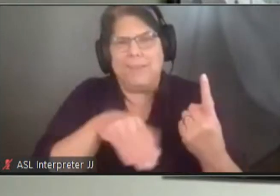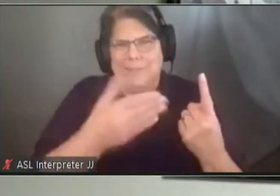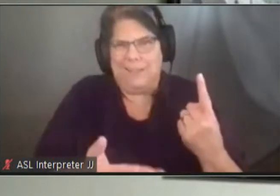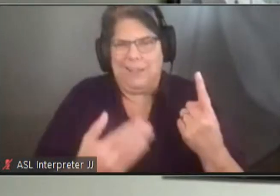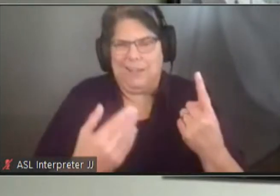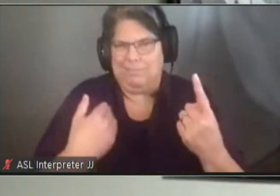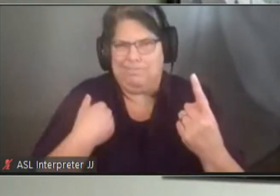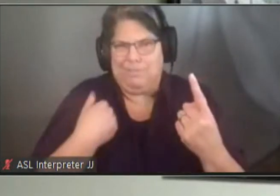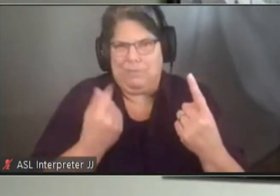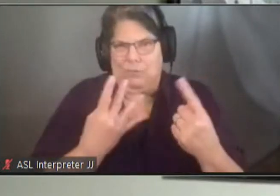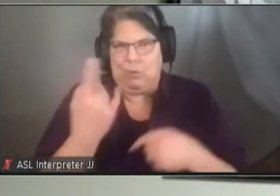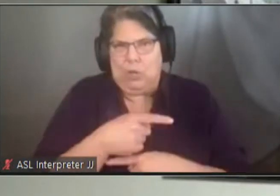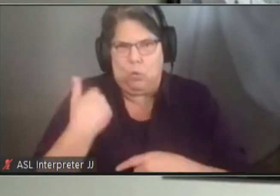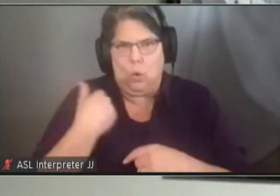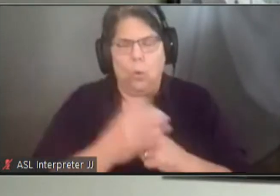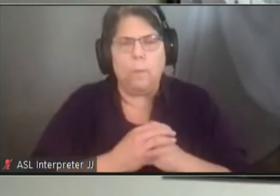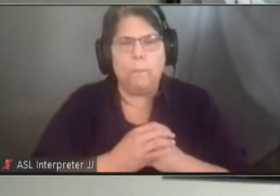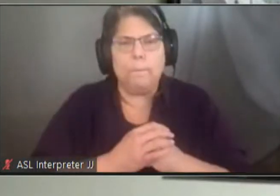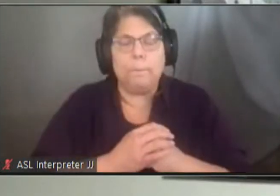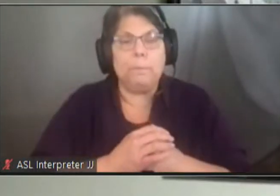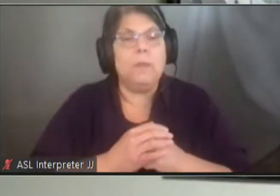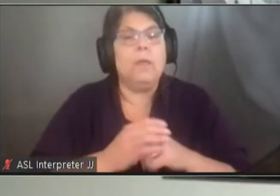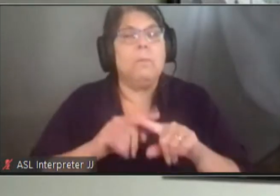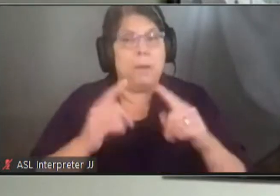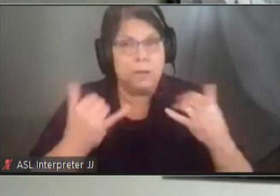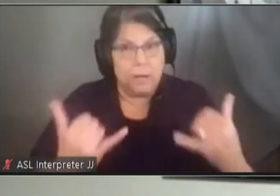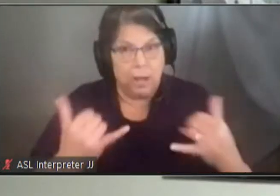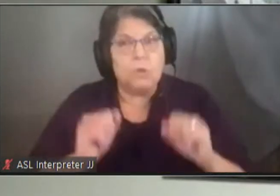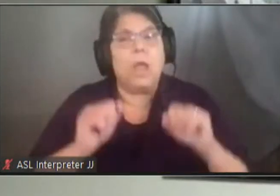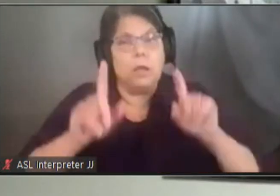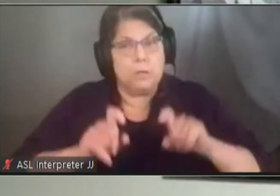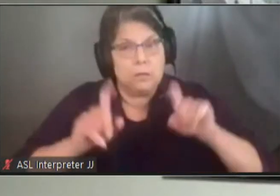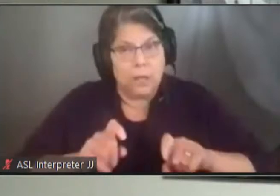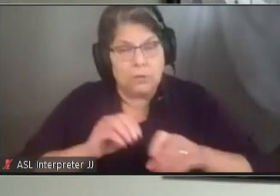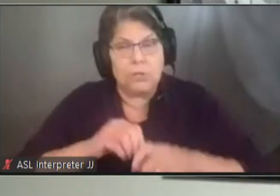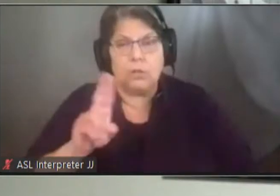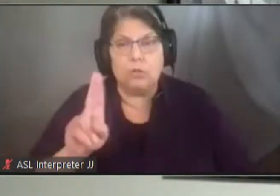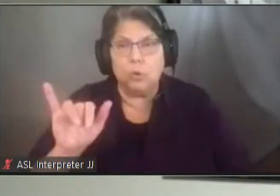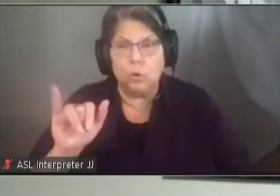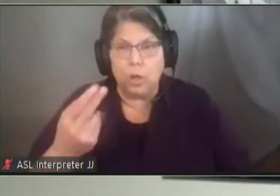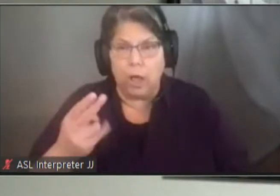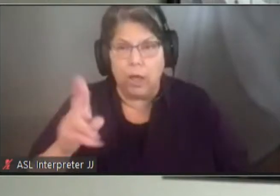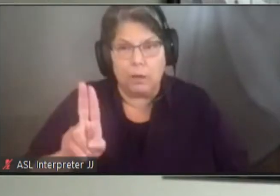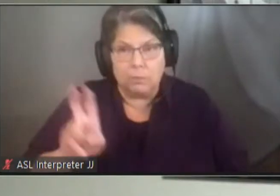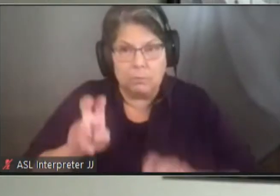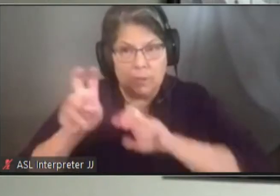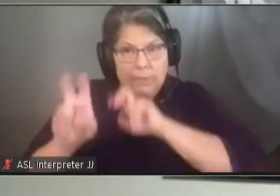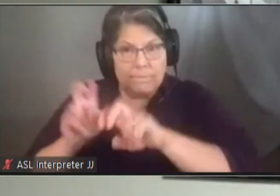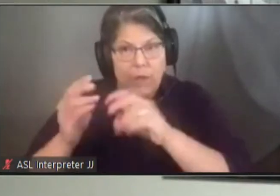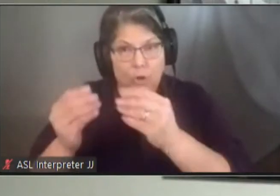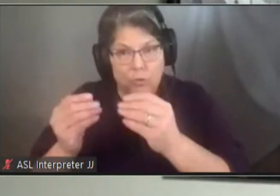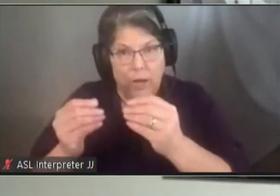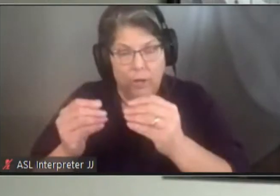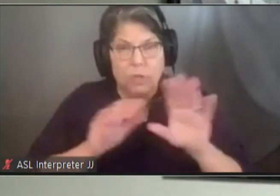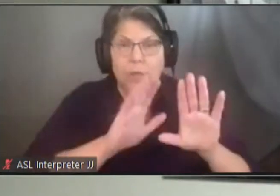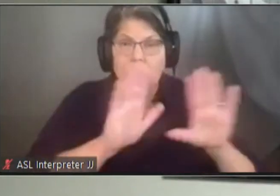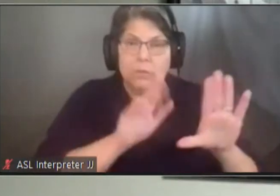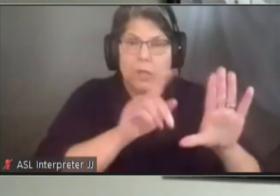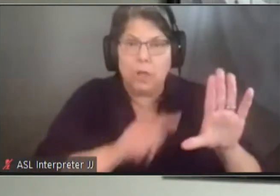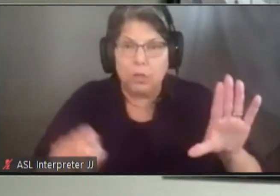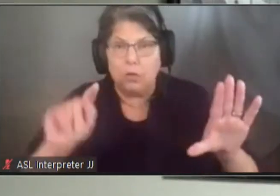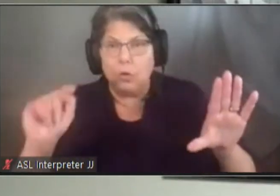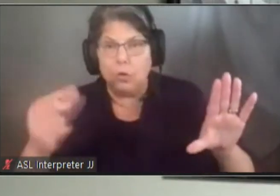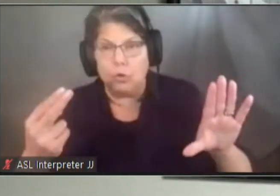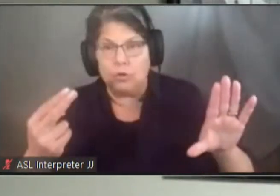week. Testing is now available at the Ukiah Fairgrounds Sunday through Thursday at 9 to